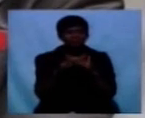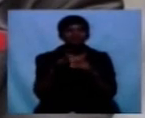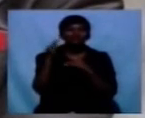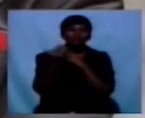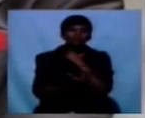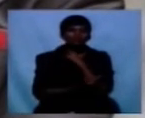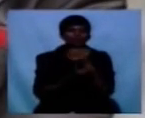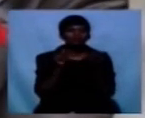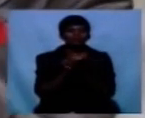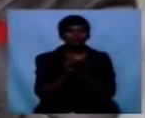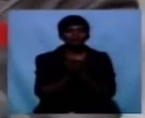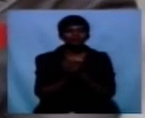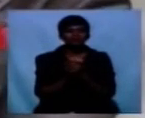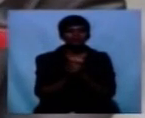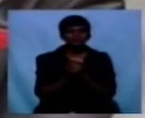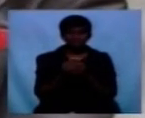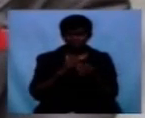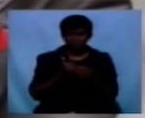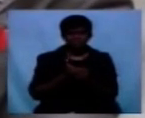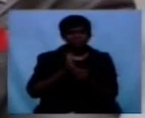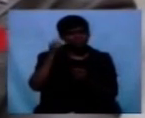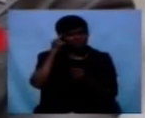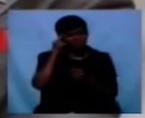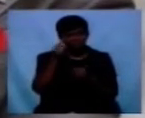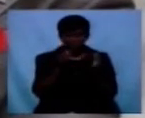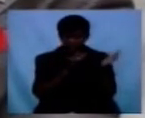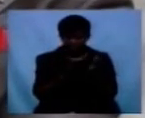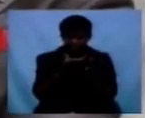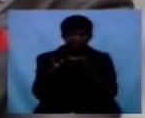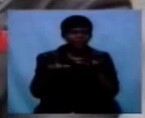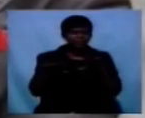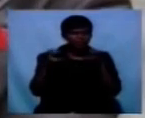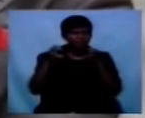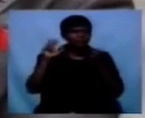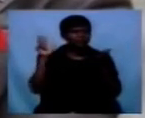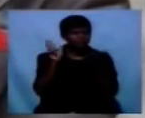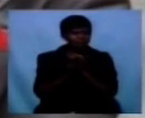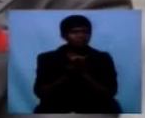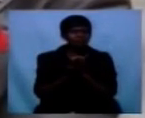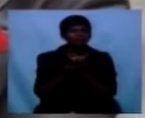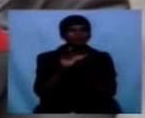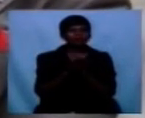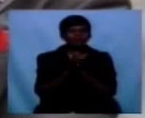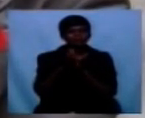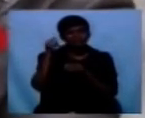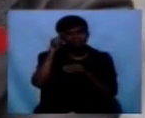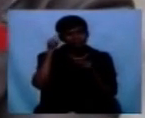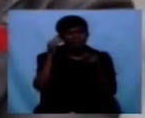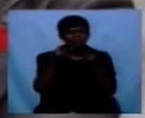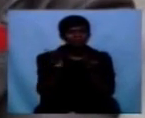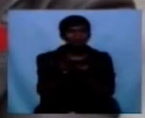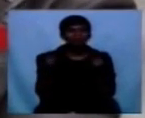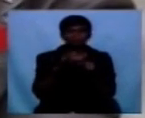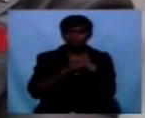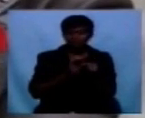into Lusaka. I've been thinking, I'm preparing a cab memo that once cabinet approves, it becomes a government position that even when I'm not